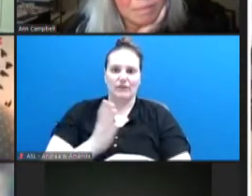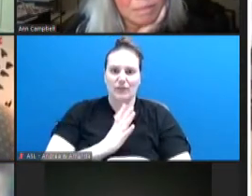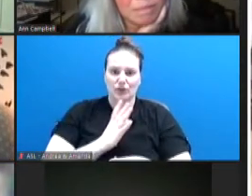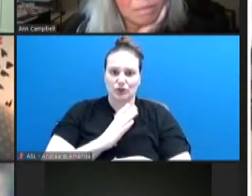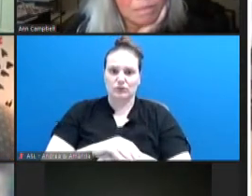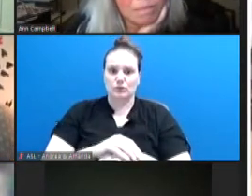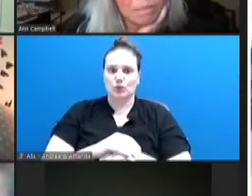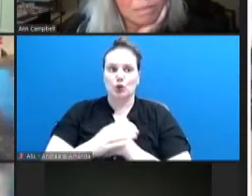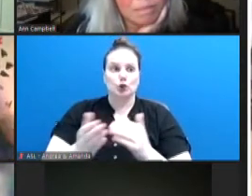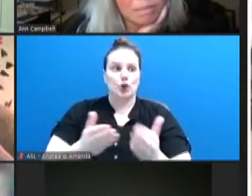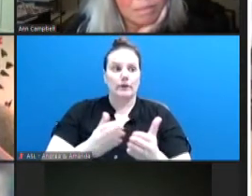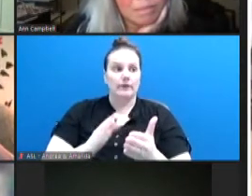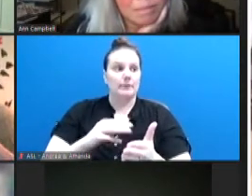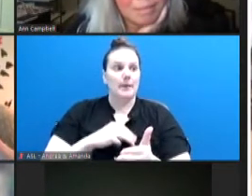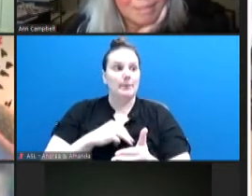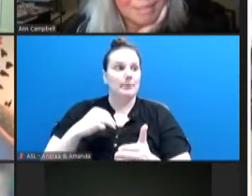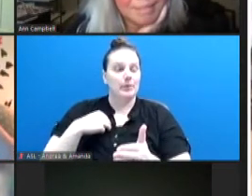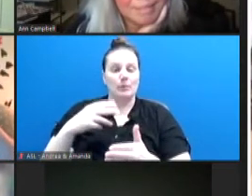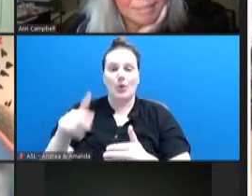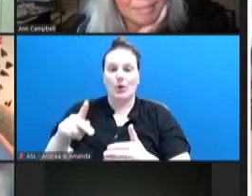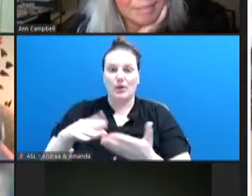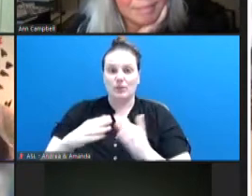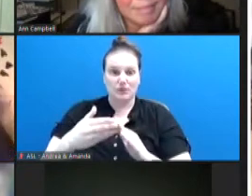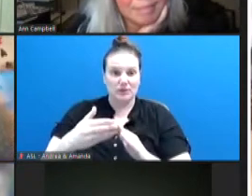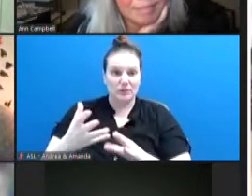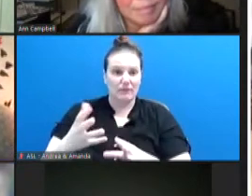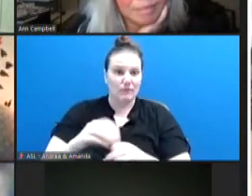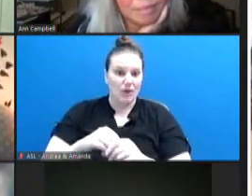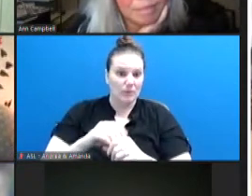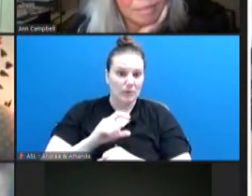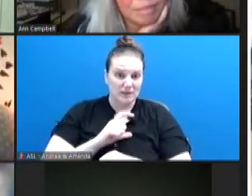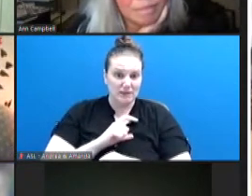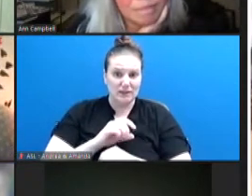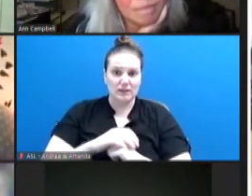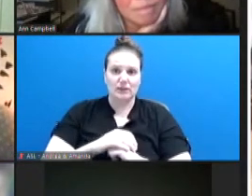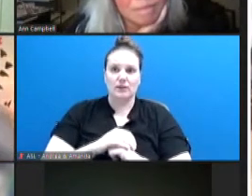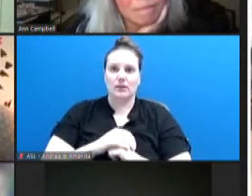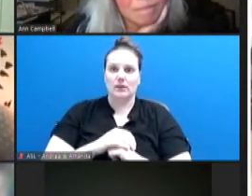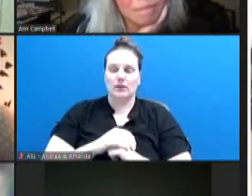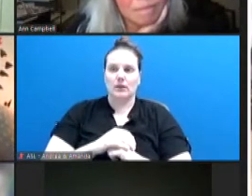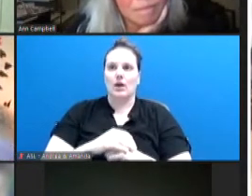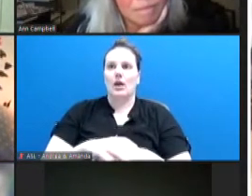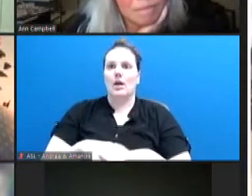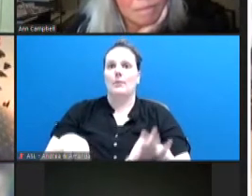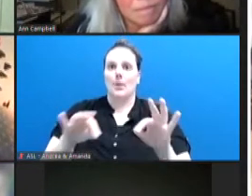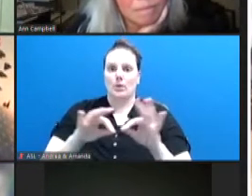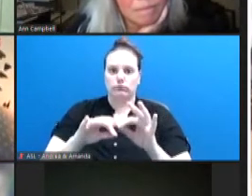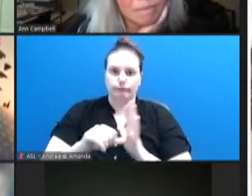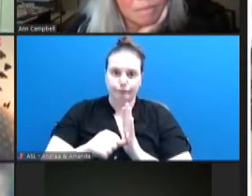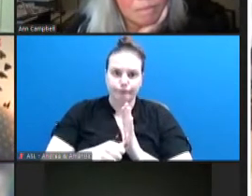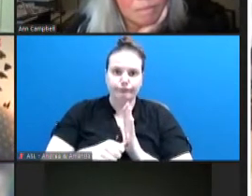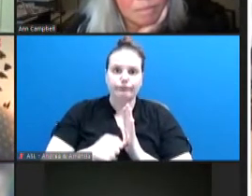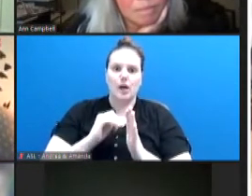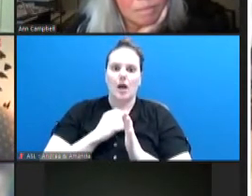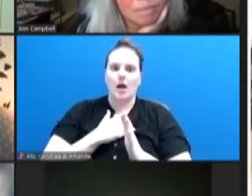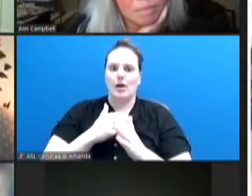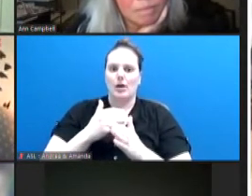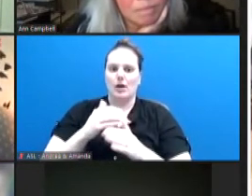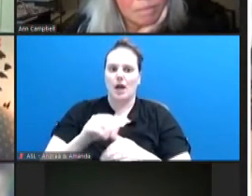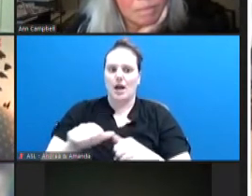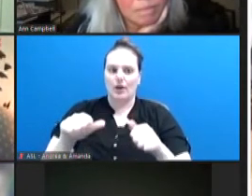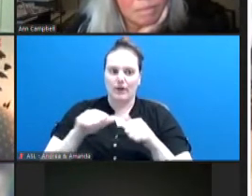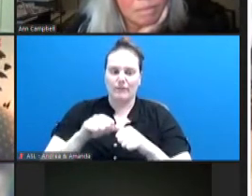as a member of the Portland Committee on Community Engaged Policing. It is important to outline our areas of